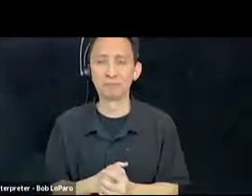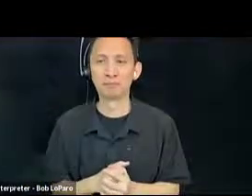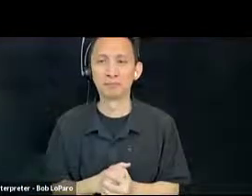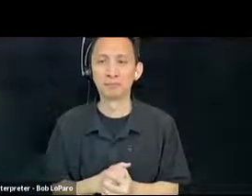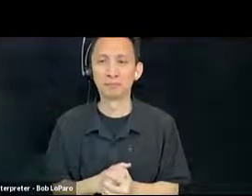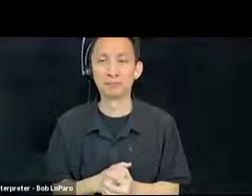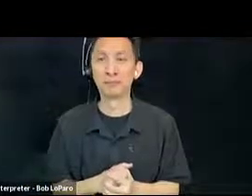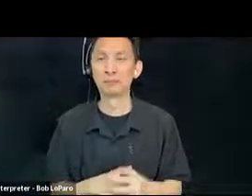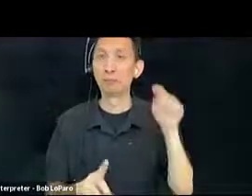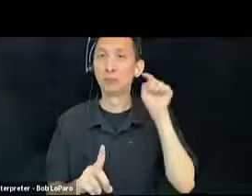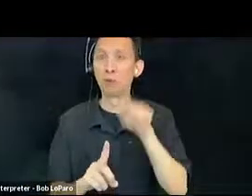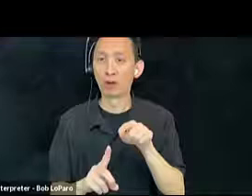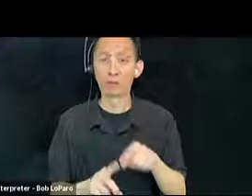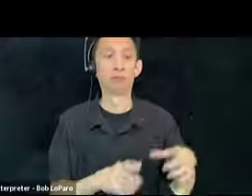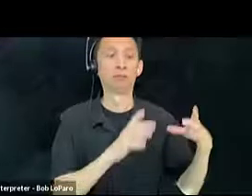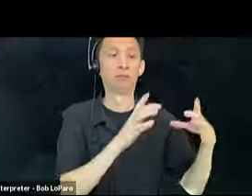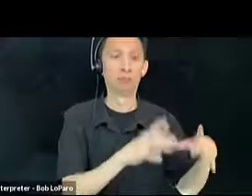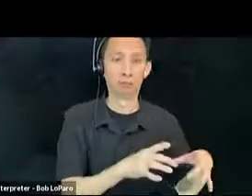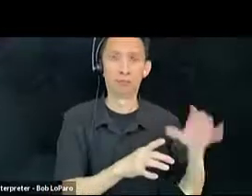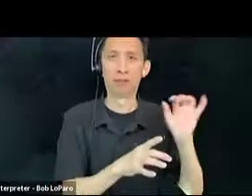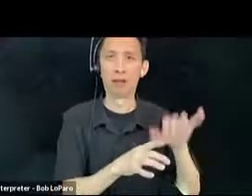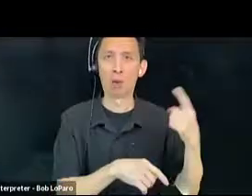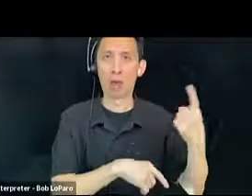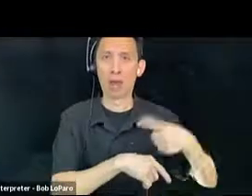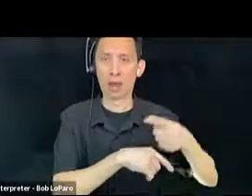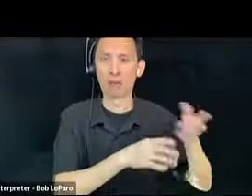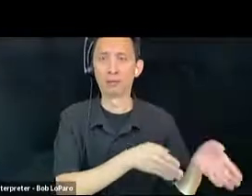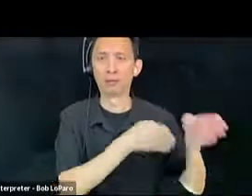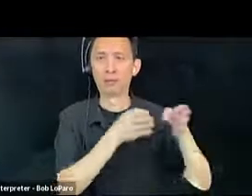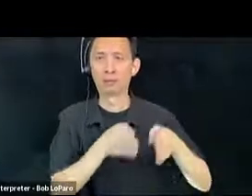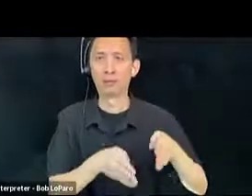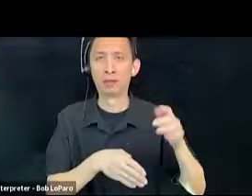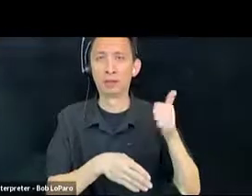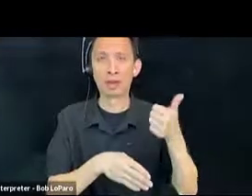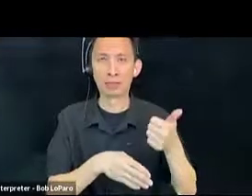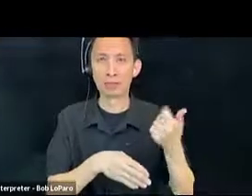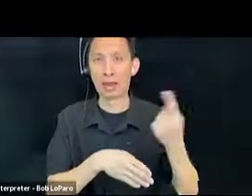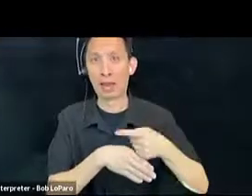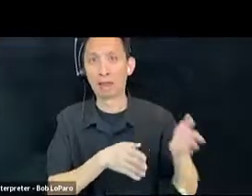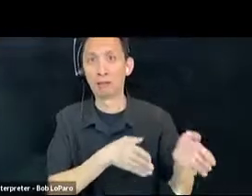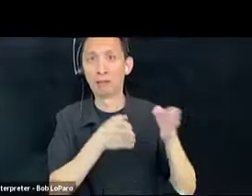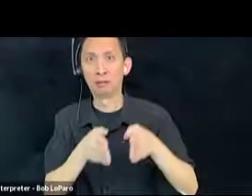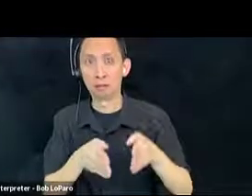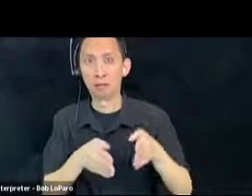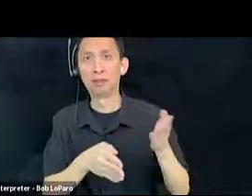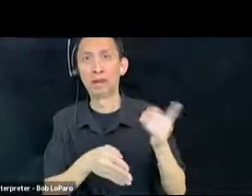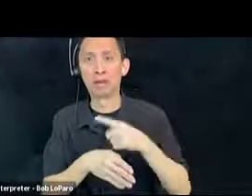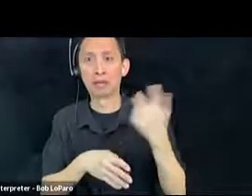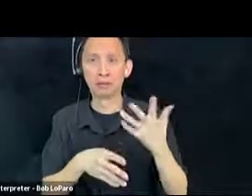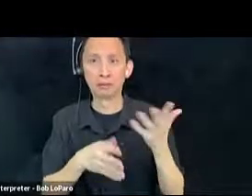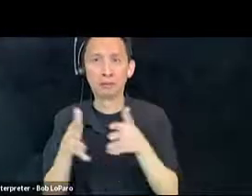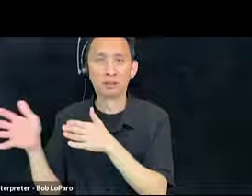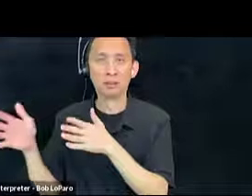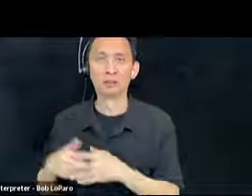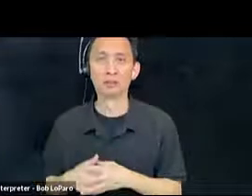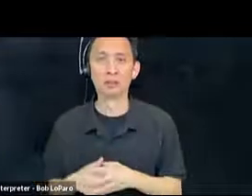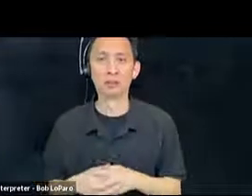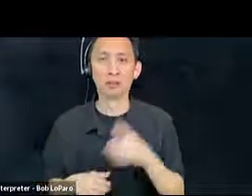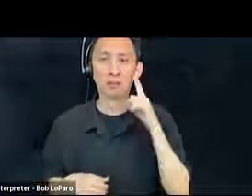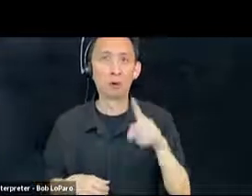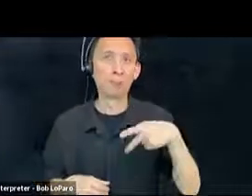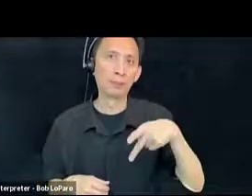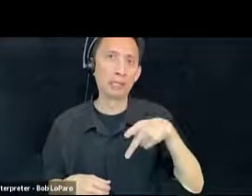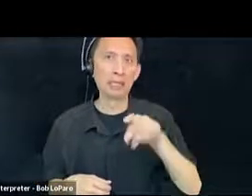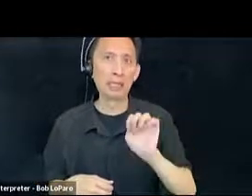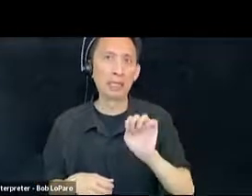activities happen on certain days. And so we have multiple routines within there. But maybe on P.E. Day, which may be